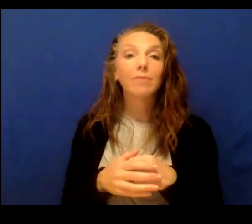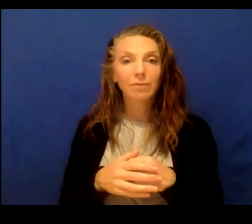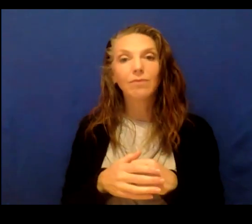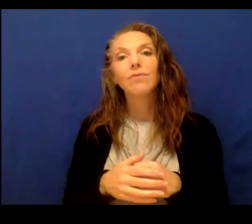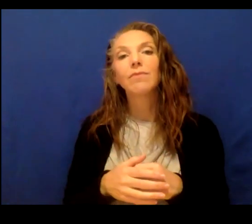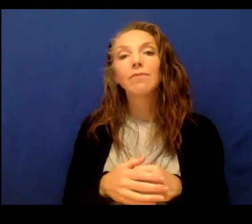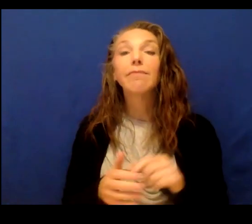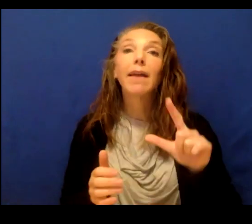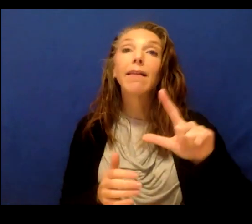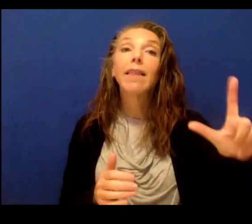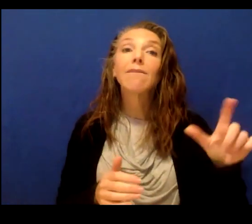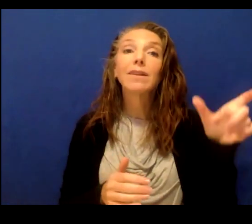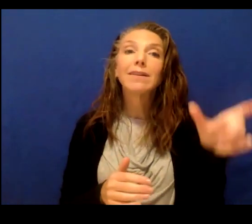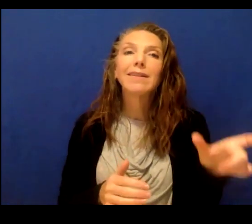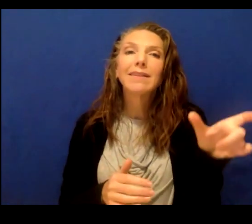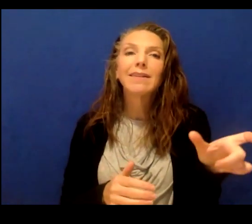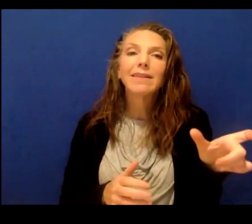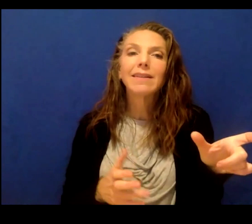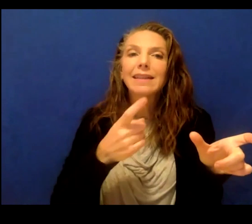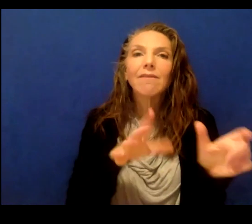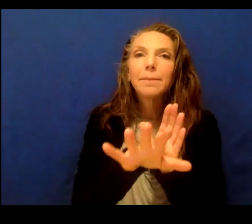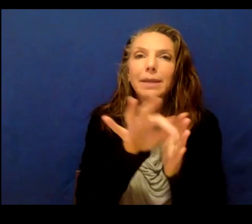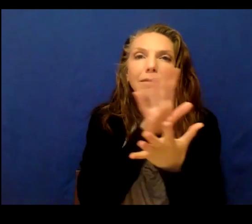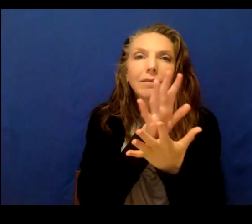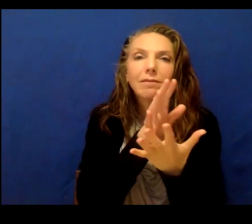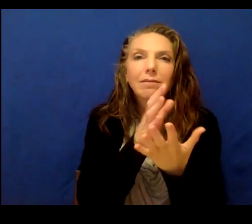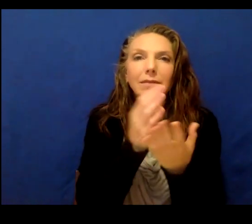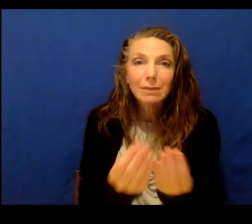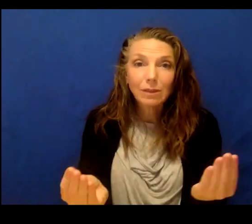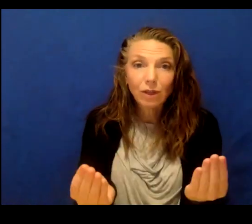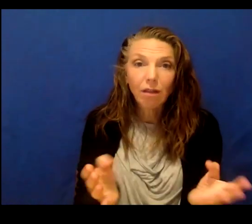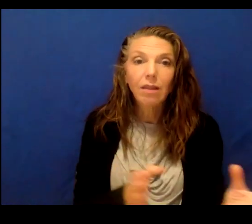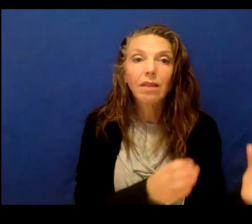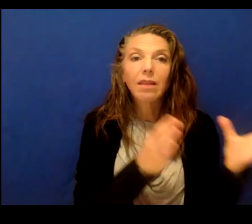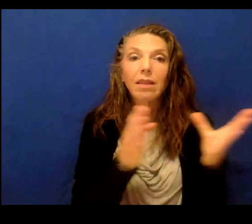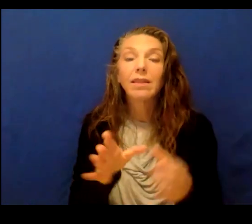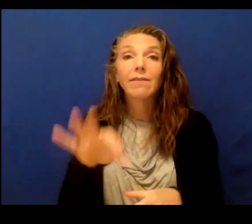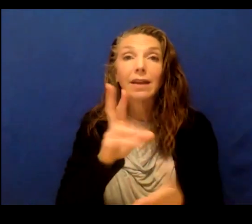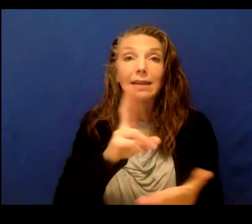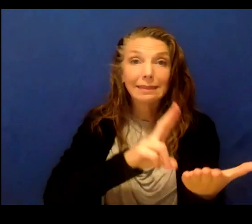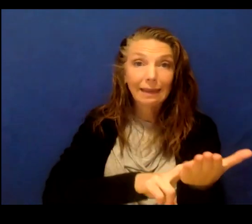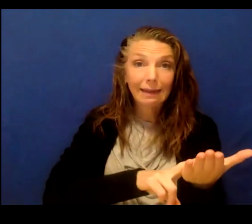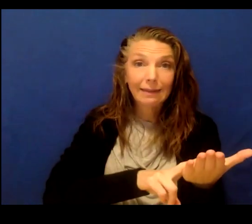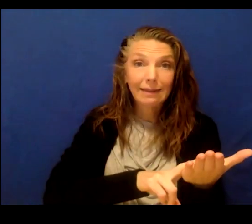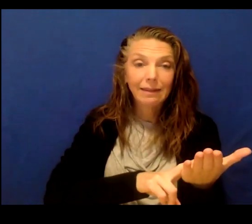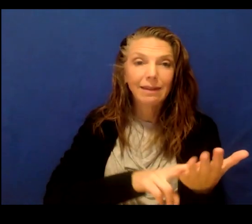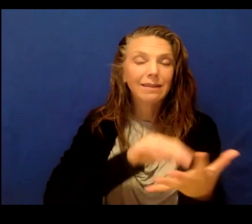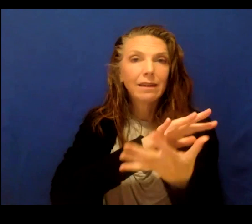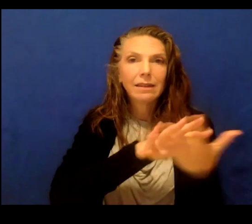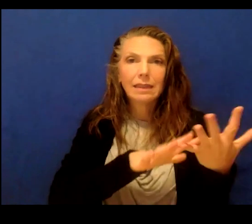the left, sign in has choose materials, and then find the sign in with your name. And all of these